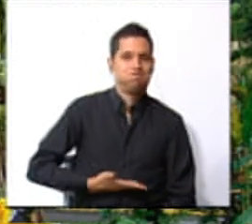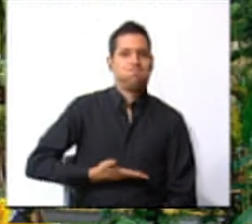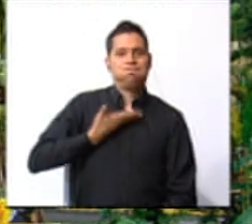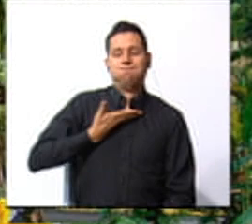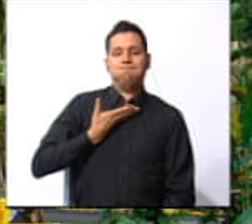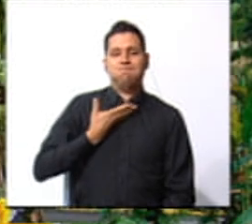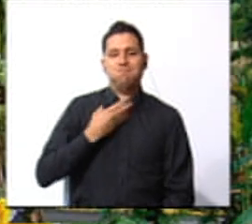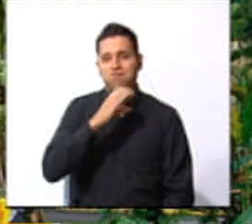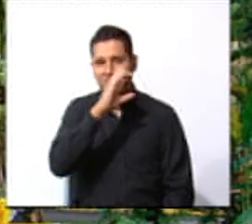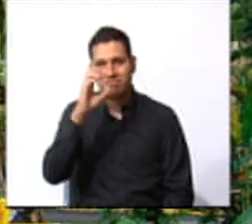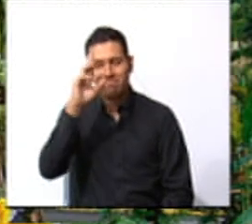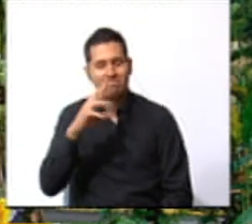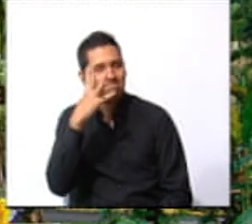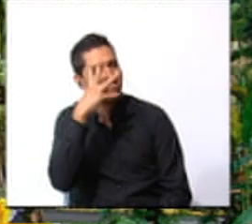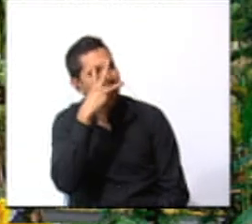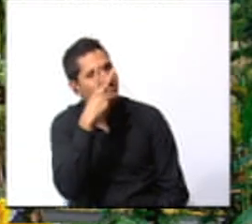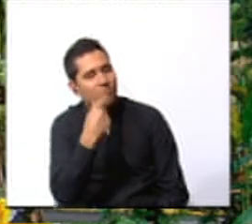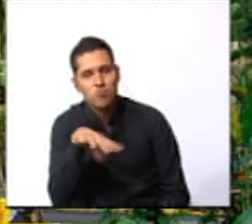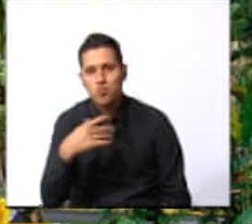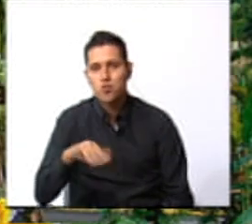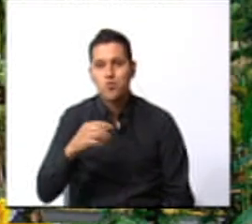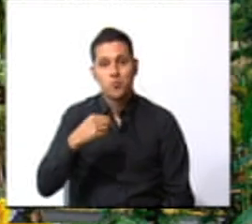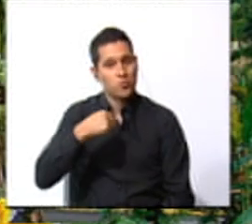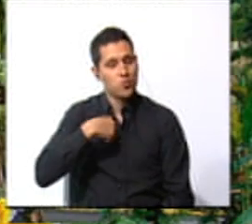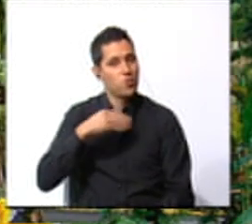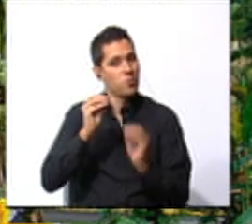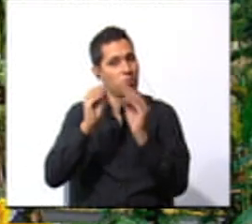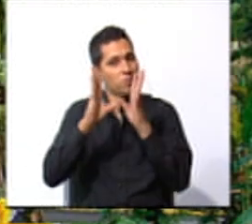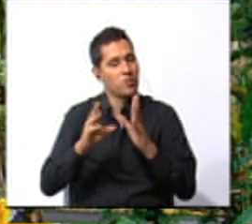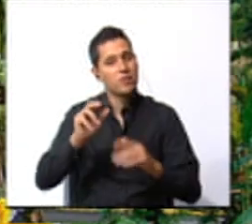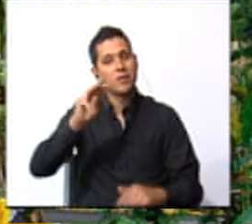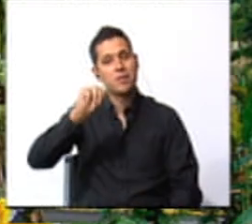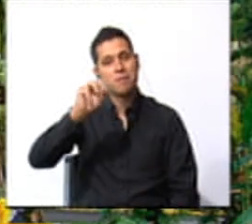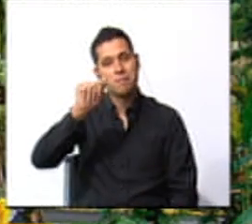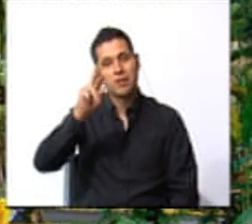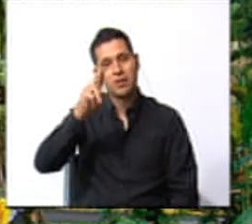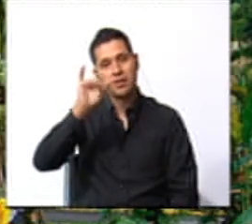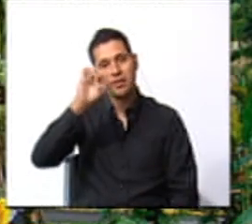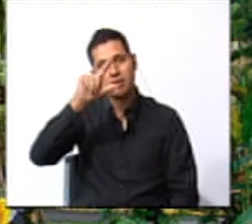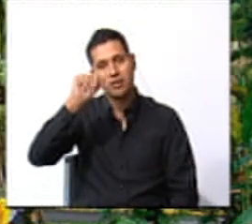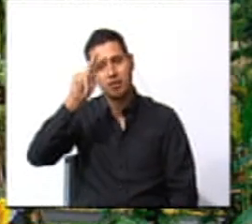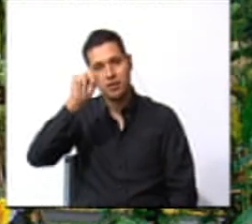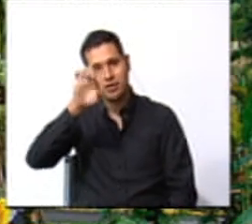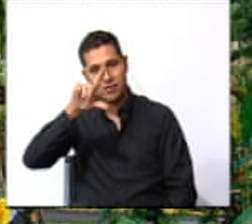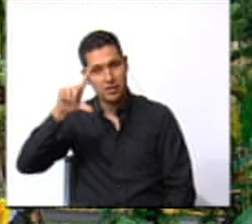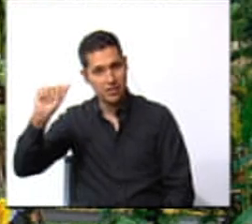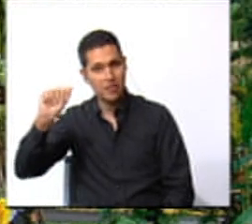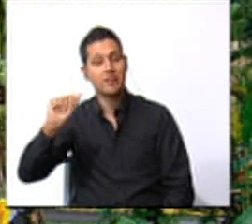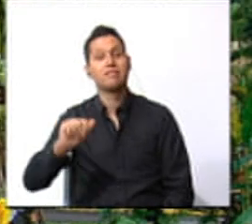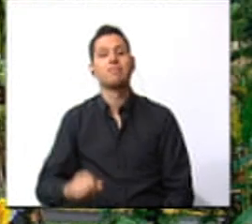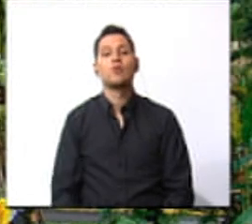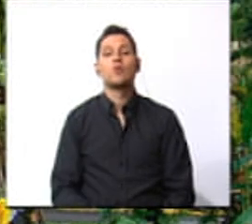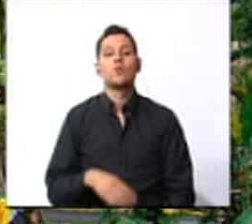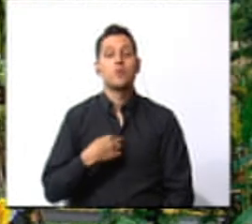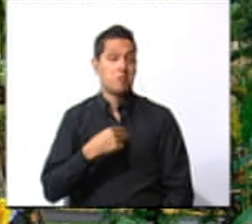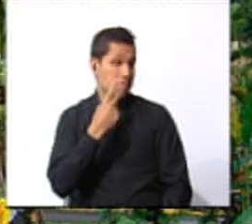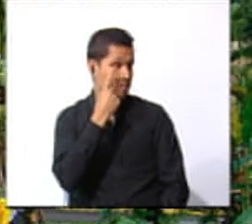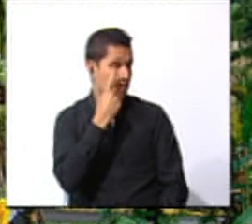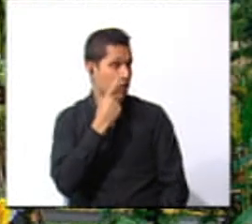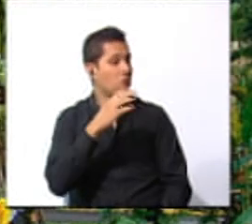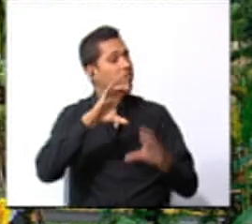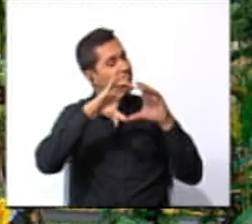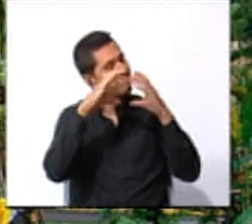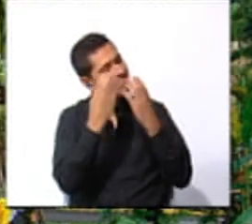Rica. My name is teacher Marianella. And today, Andres, we have a great class. Oh,